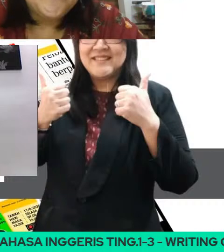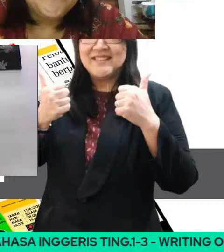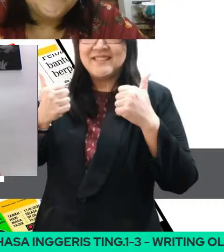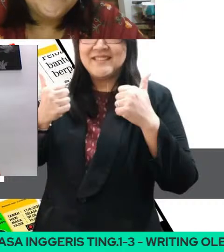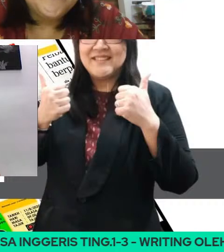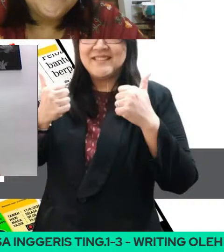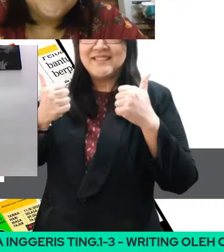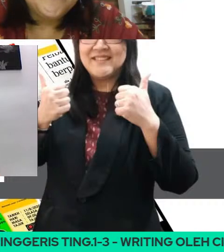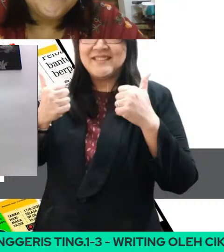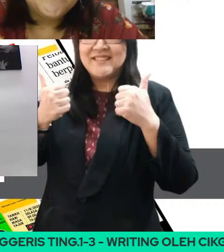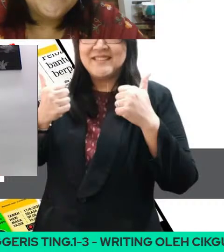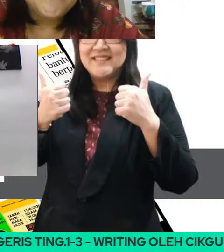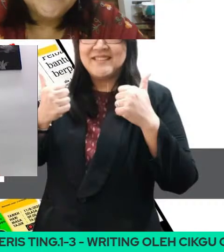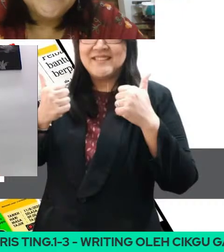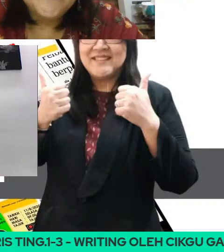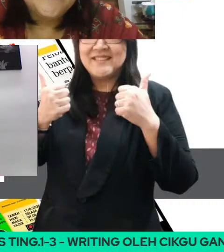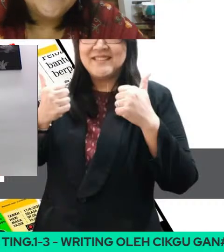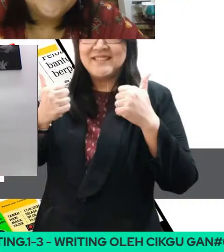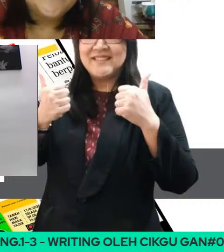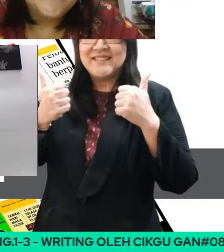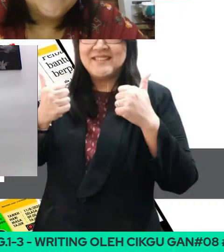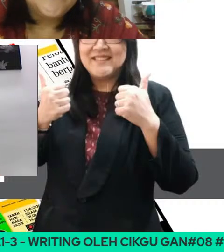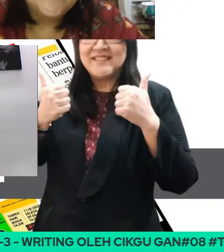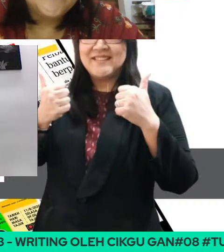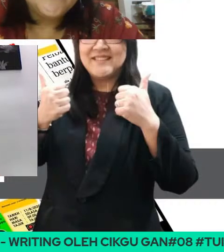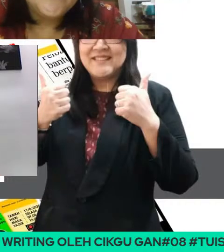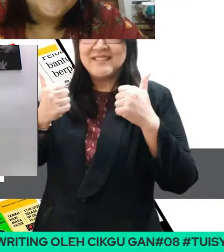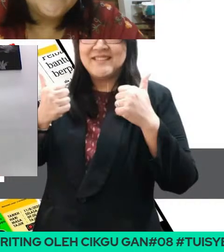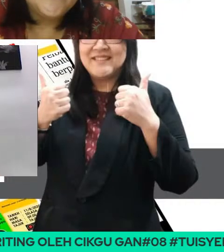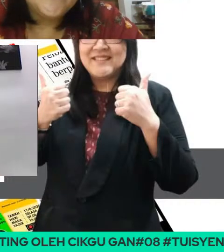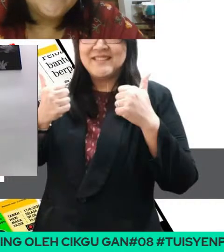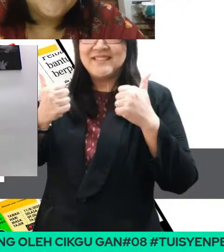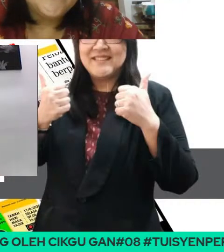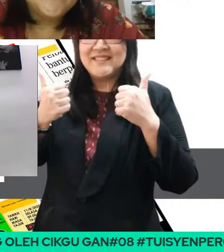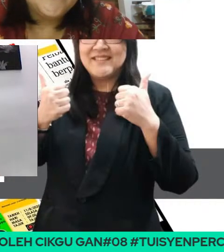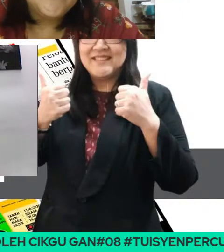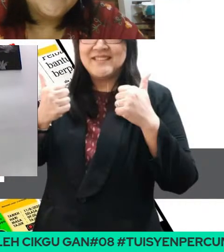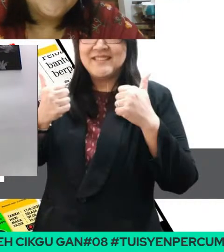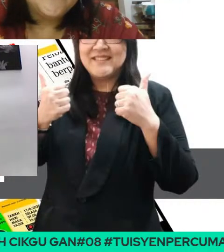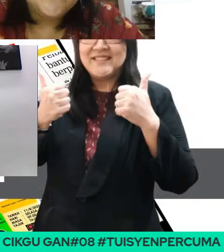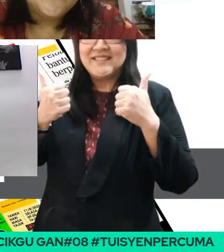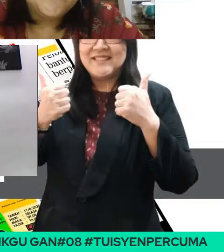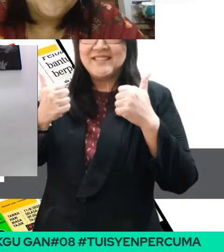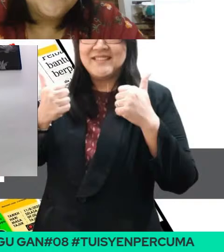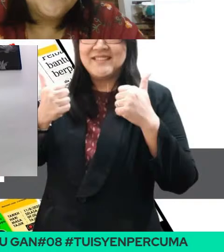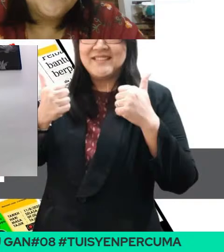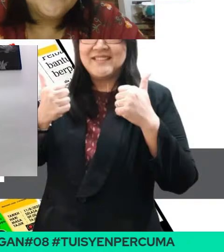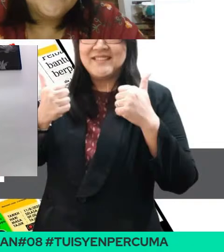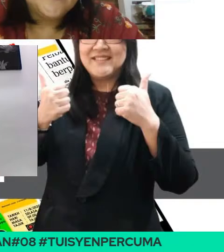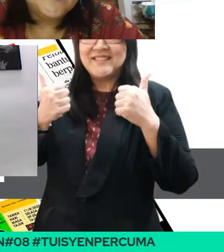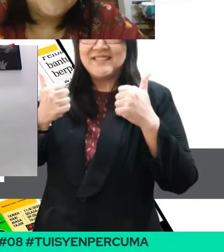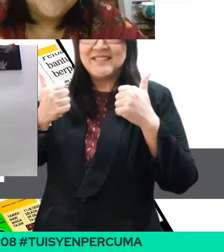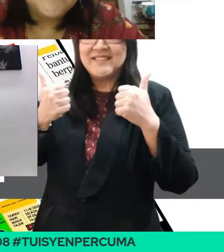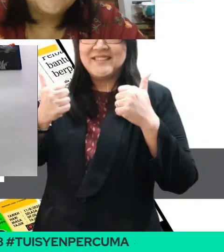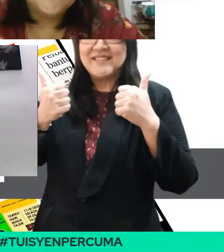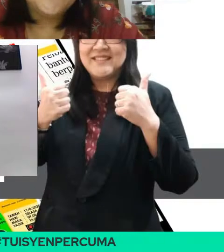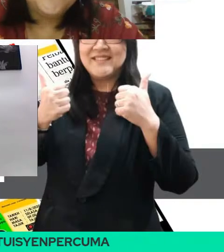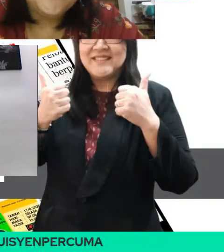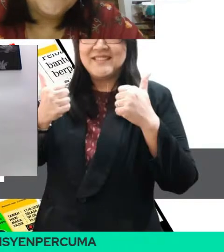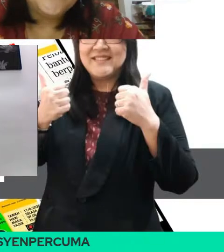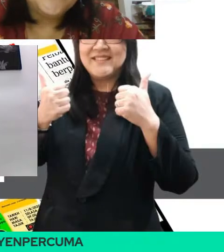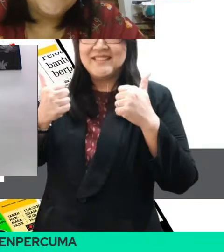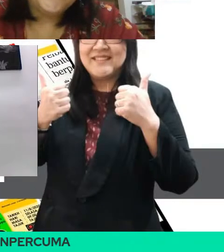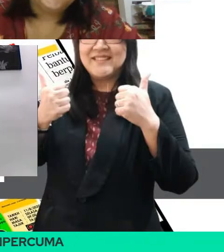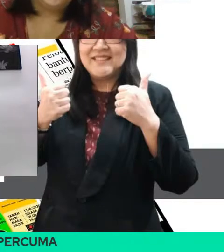All right, clear everybody? Okay, good. I think that's all for now. We have another class later on. See you